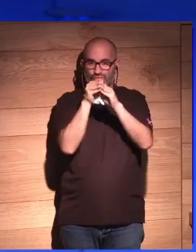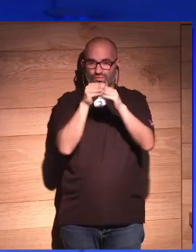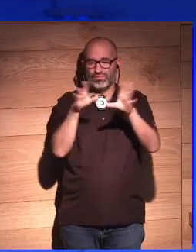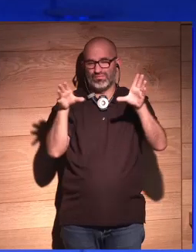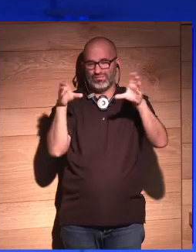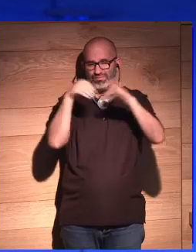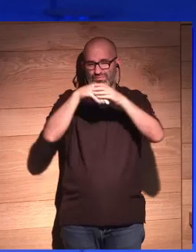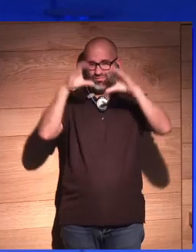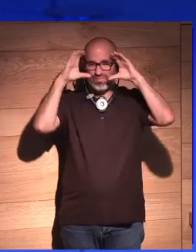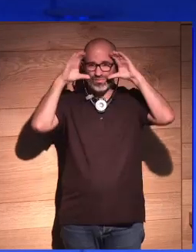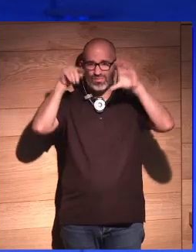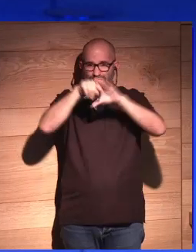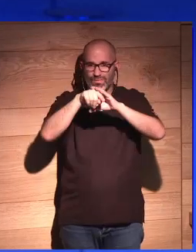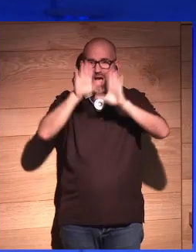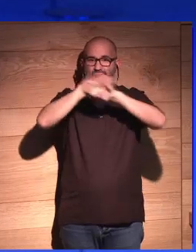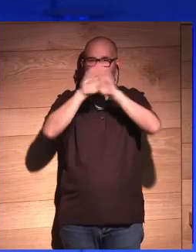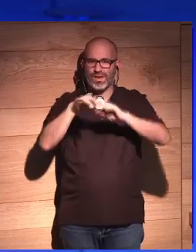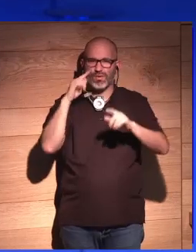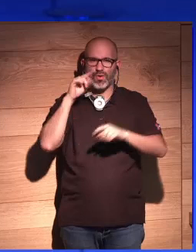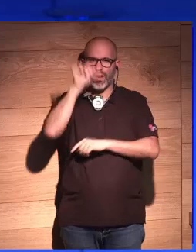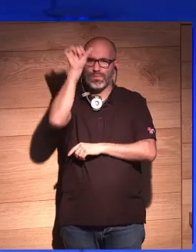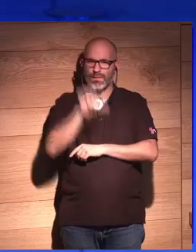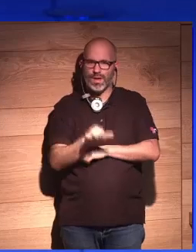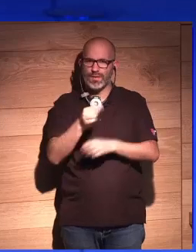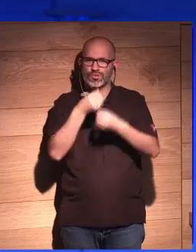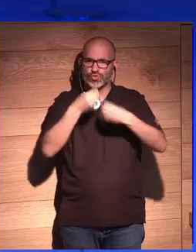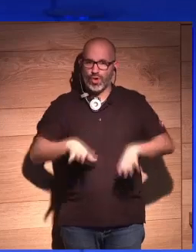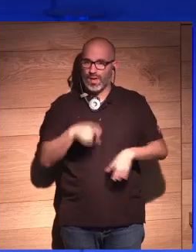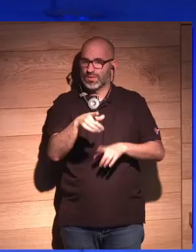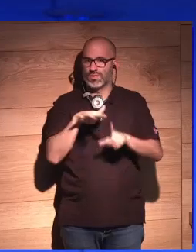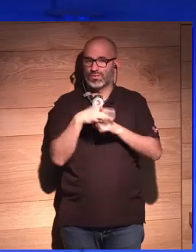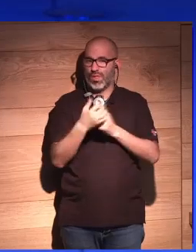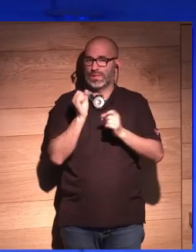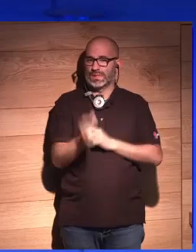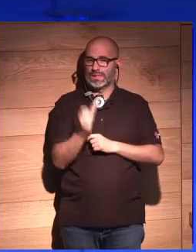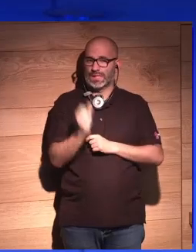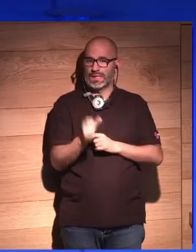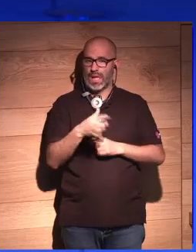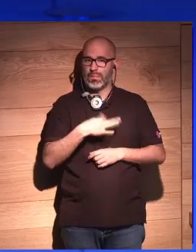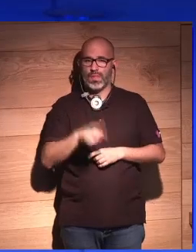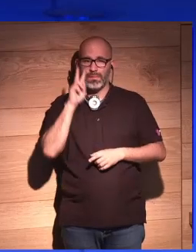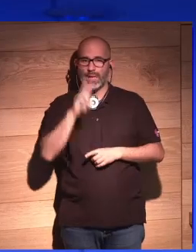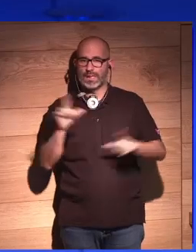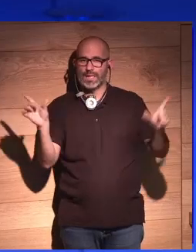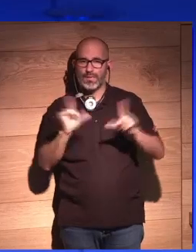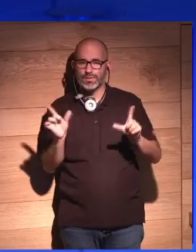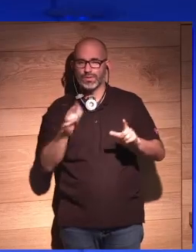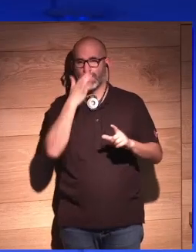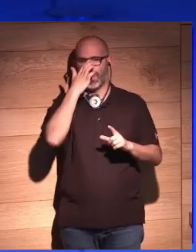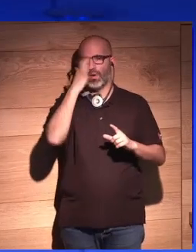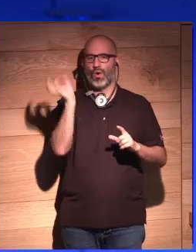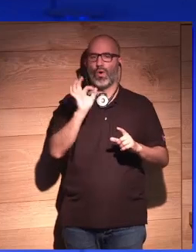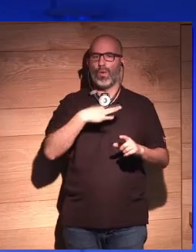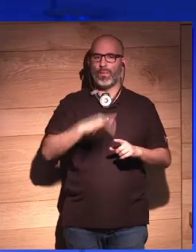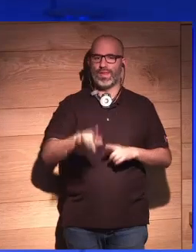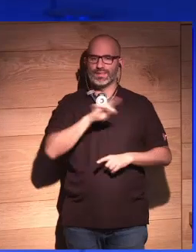happened, that happens every day. Or even watching it on TV, you would see it, but you wouldn't feel it. Being there,